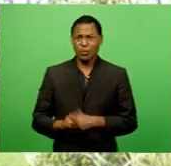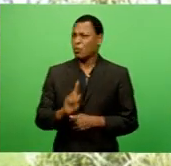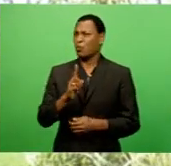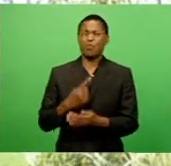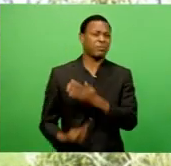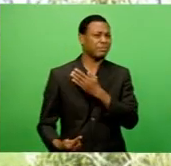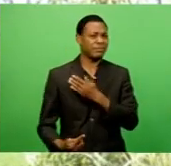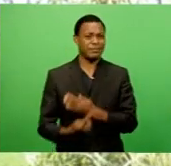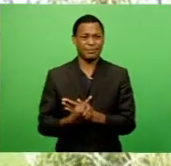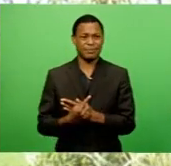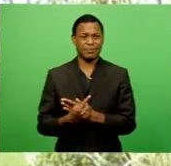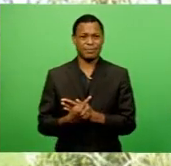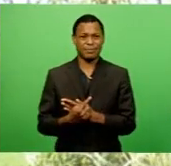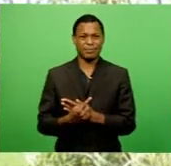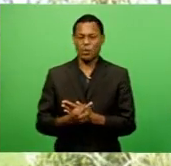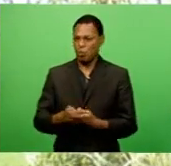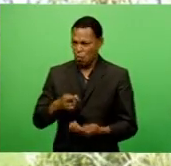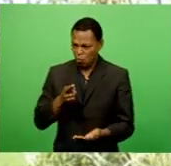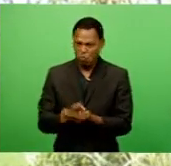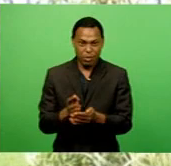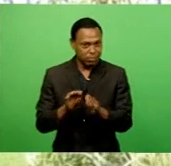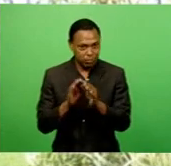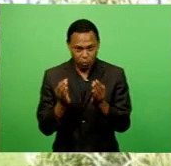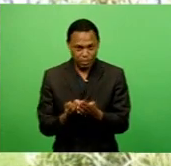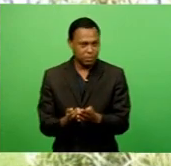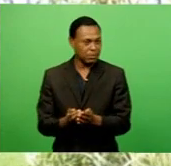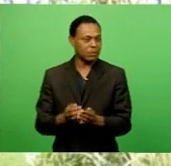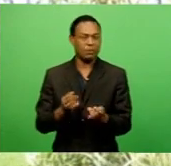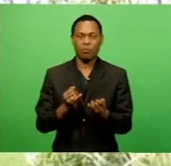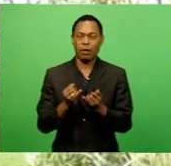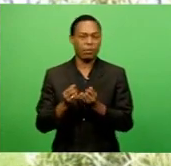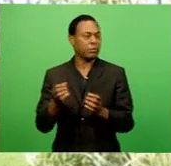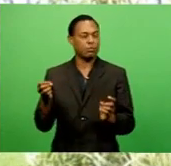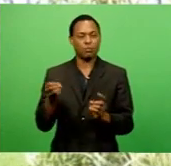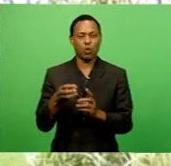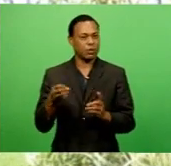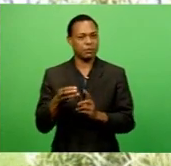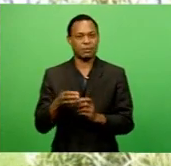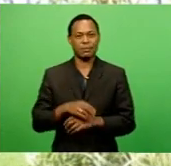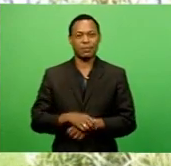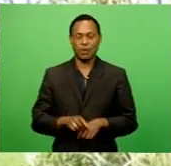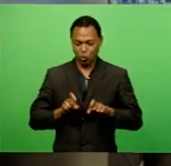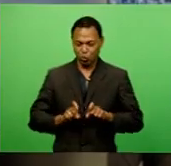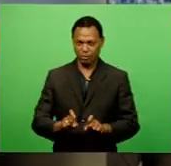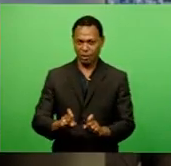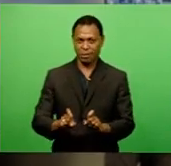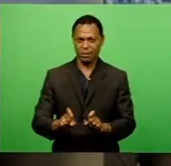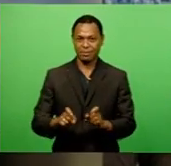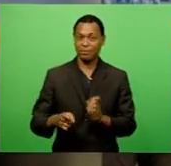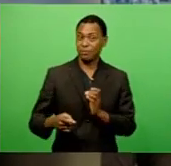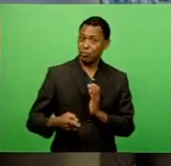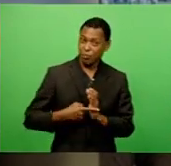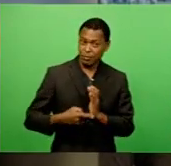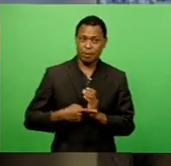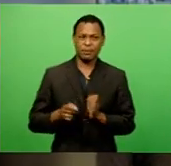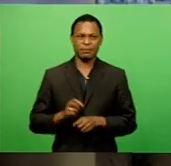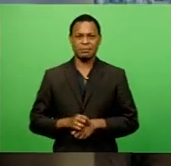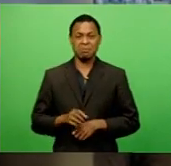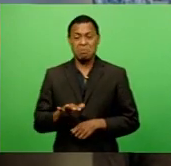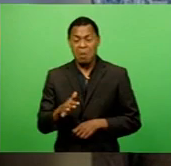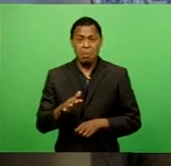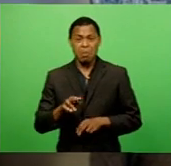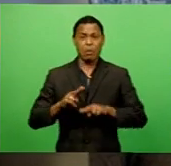face in the reality, it's very important to be positive, because you may be having family problems, you may be